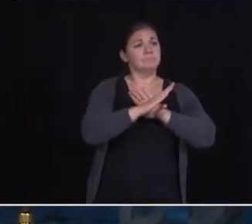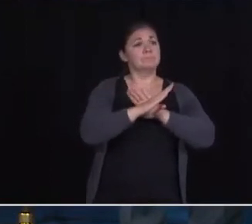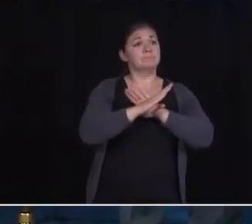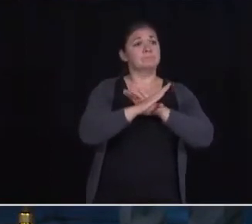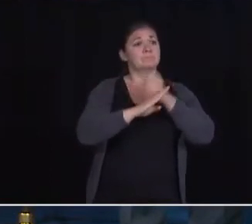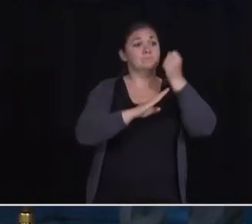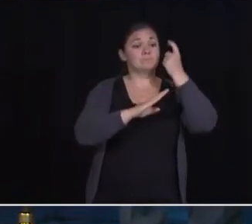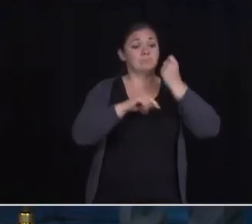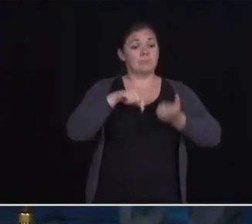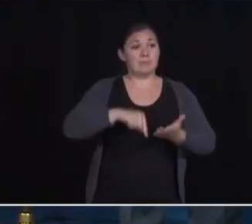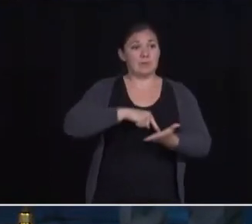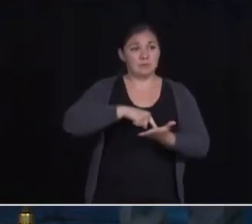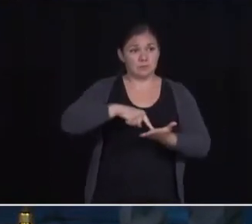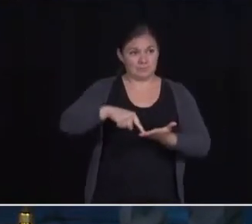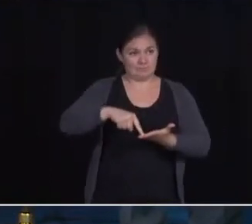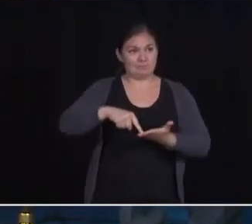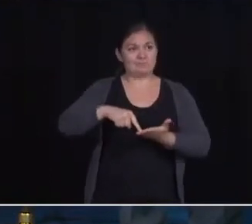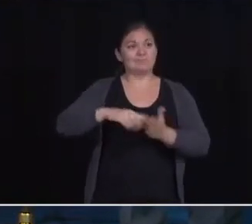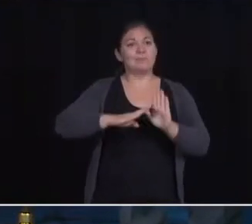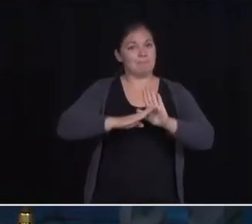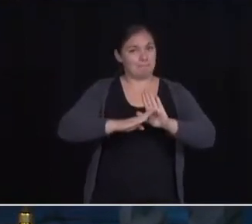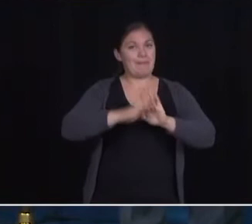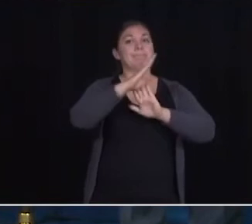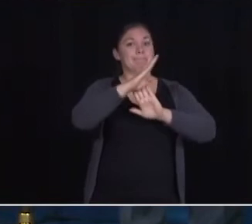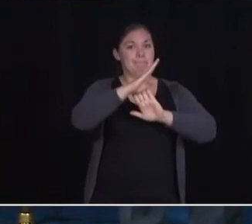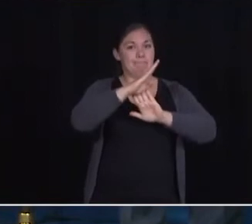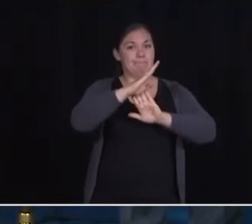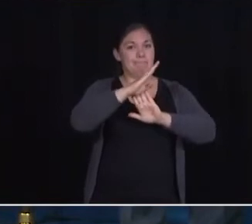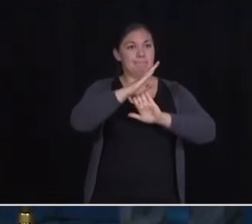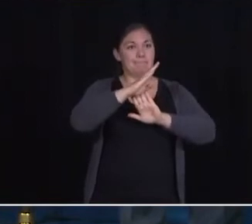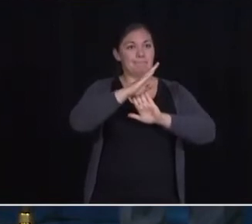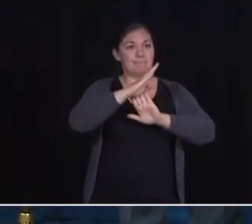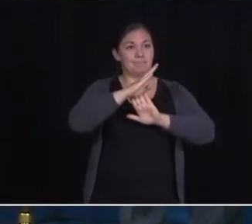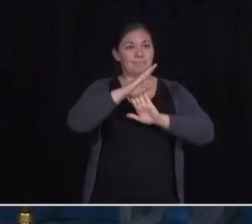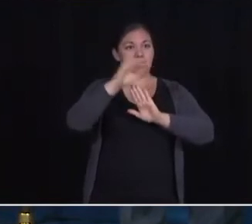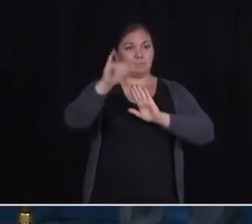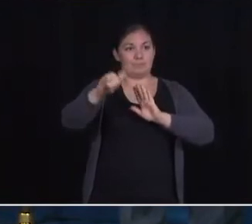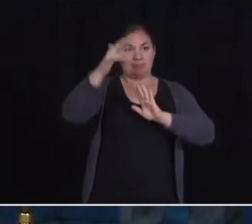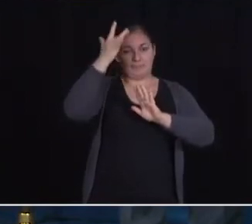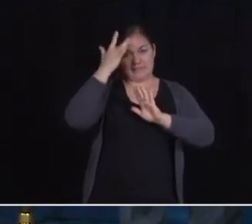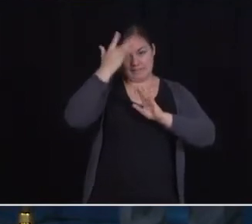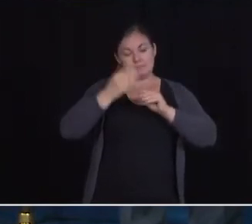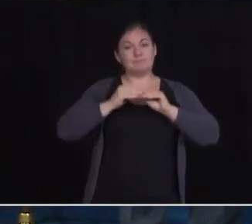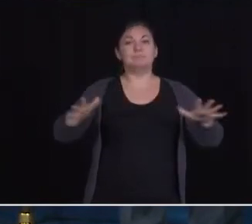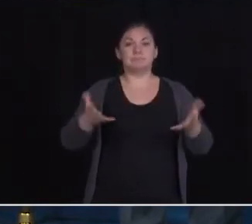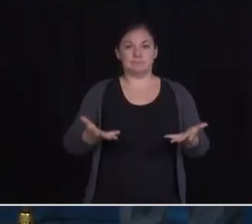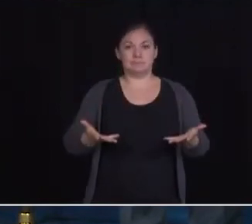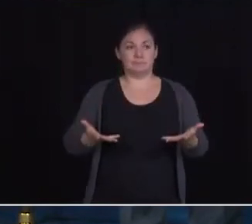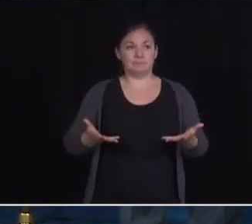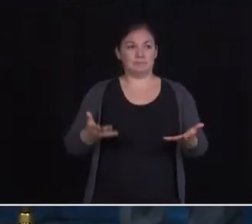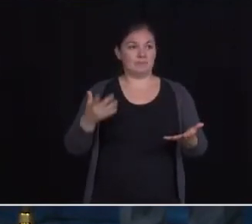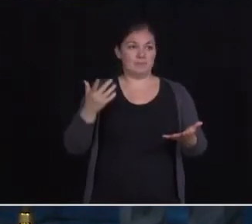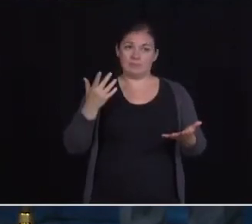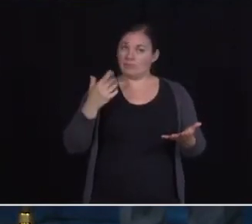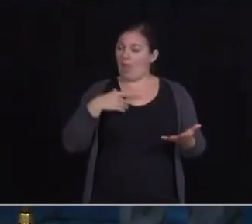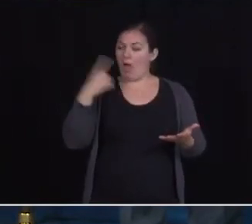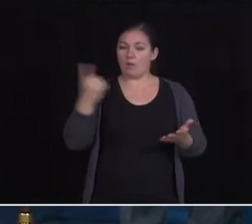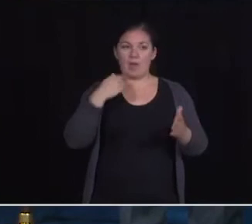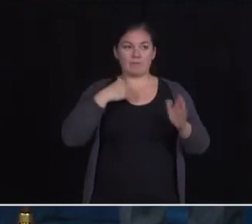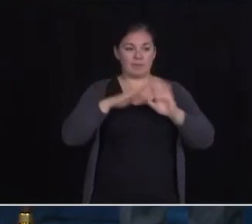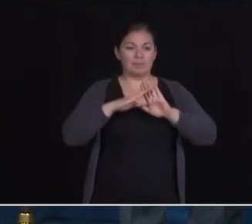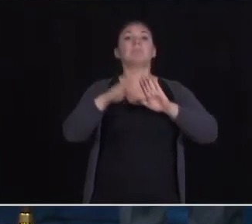trend. This is the nature of an epidemic that is going to continue to accelerate until public health interventions are put in, and then you'll see